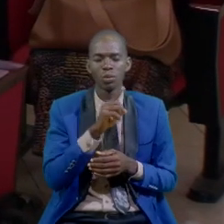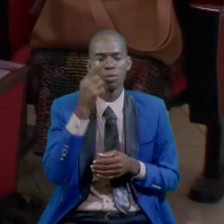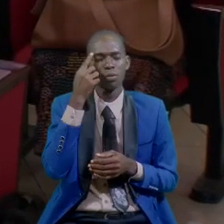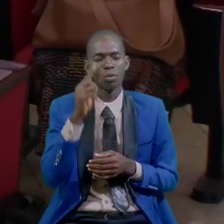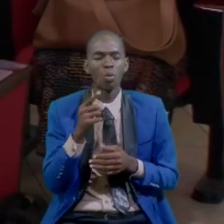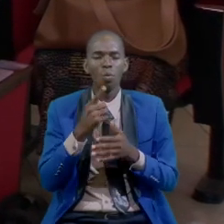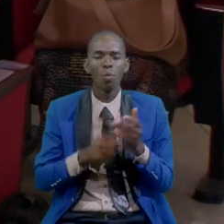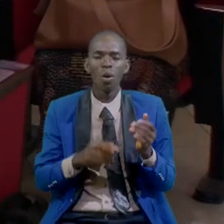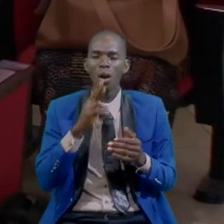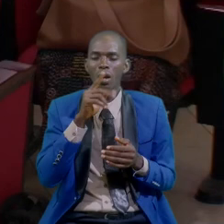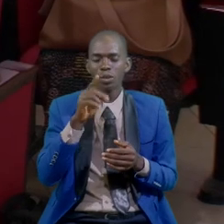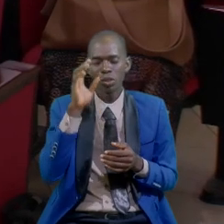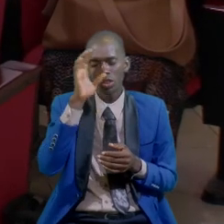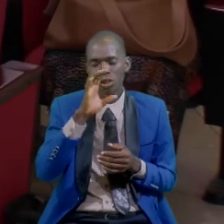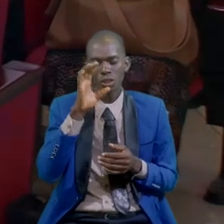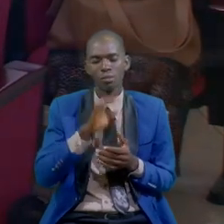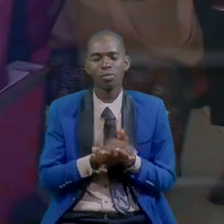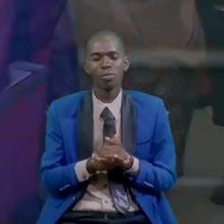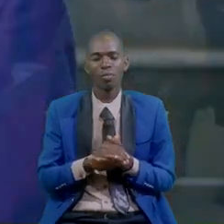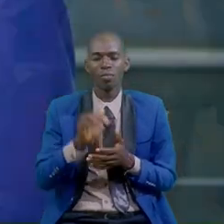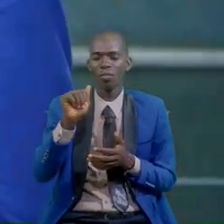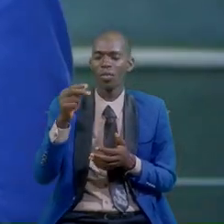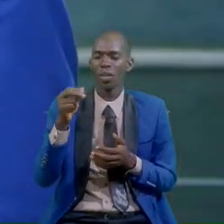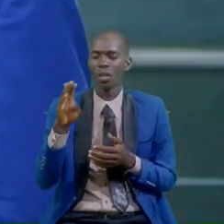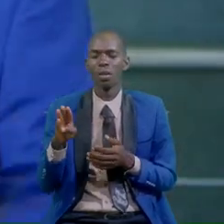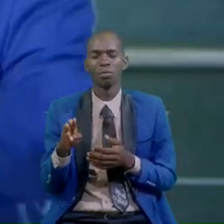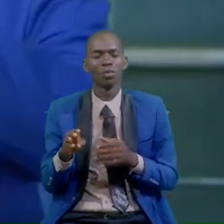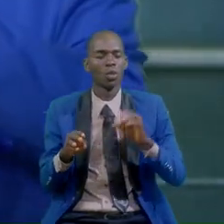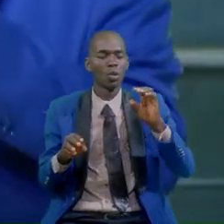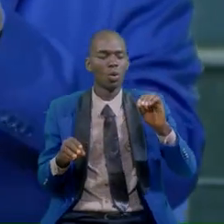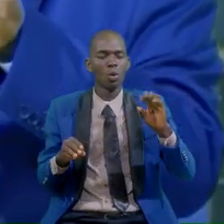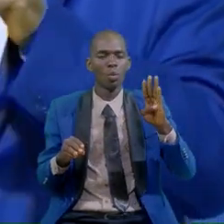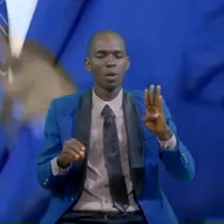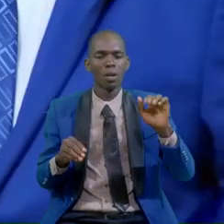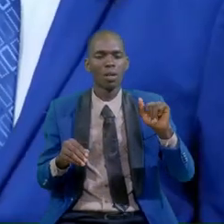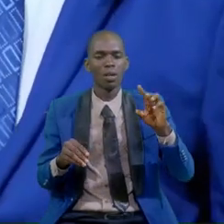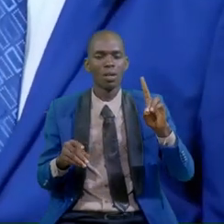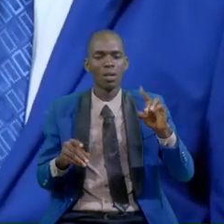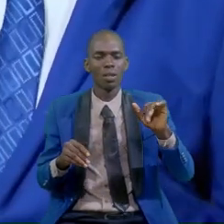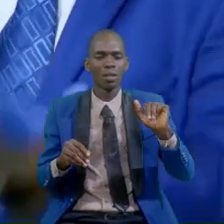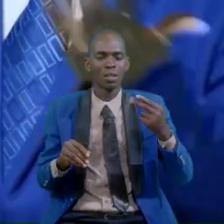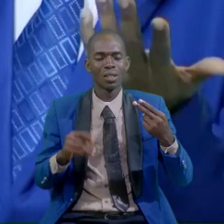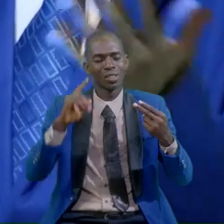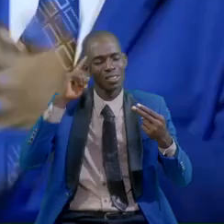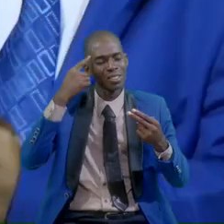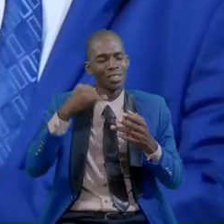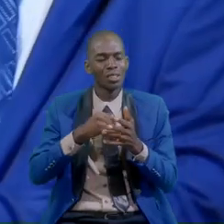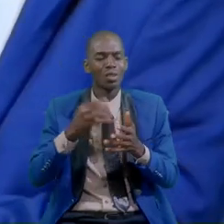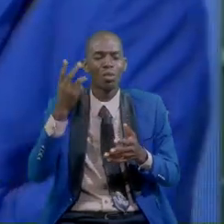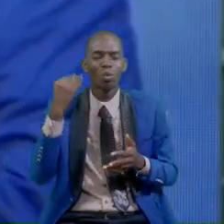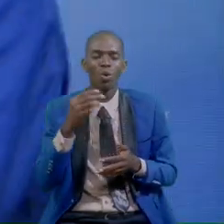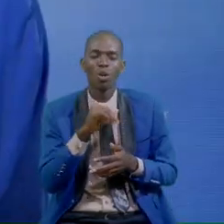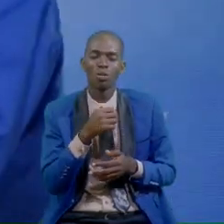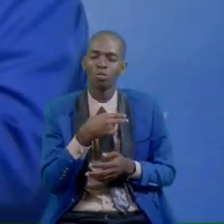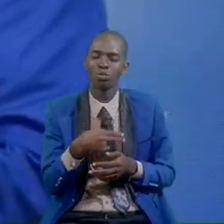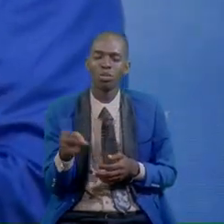seeking? Ahab, Obadiah, he sought, it was fruitless searching because they were